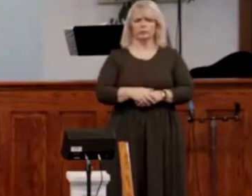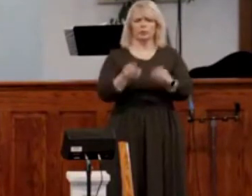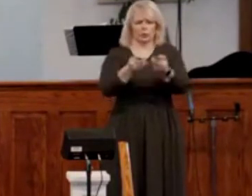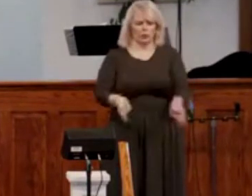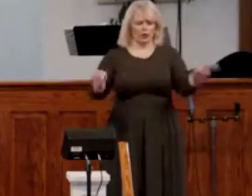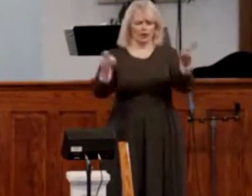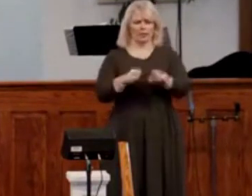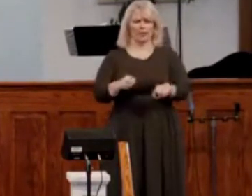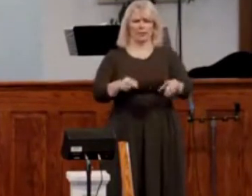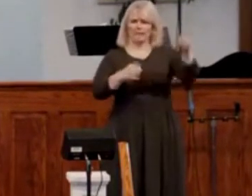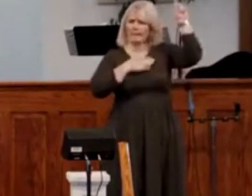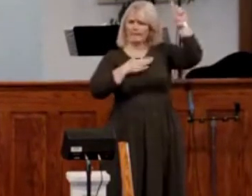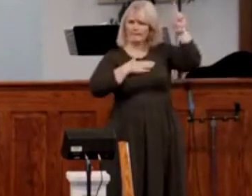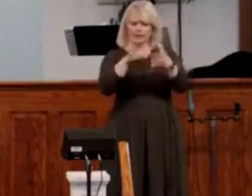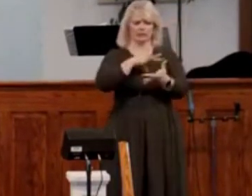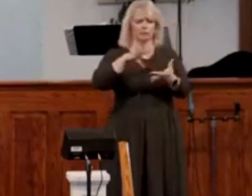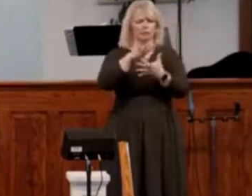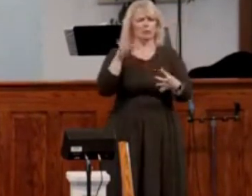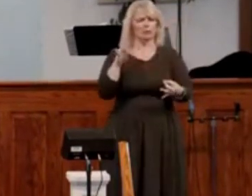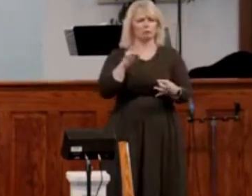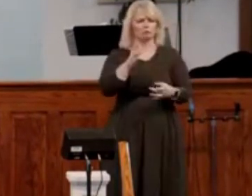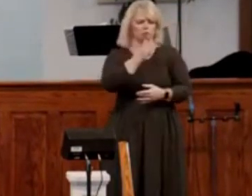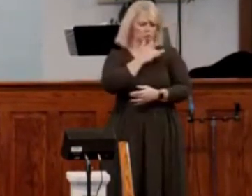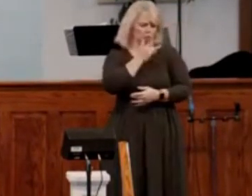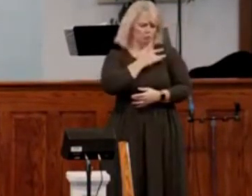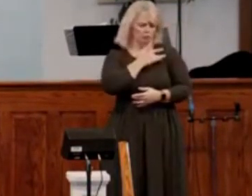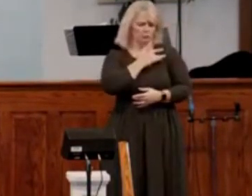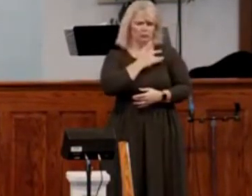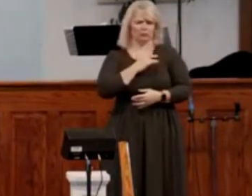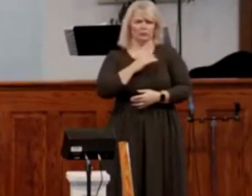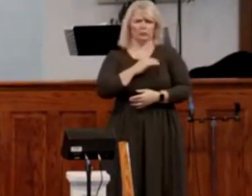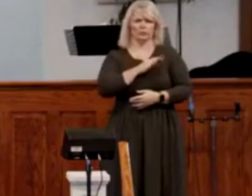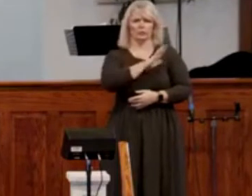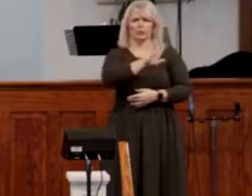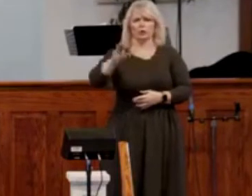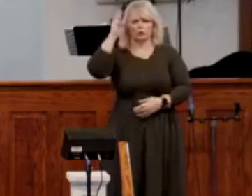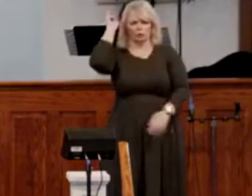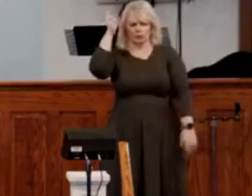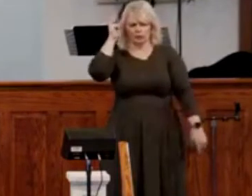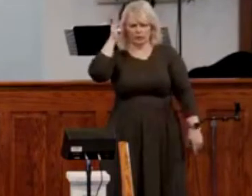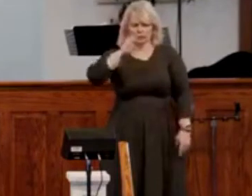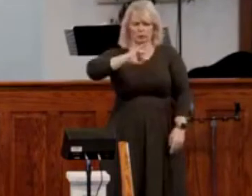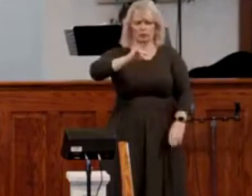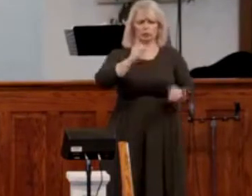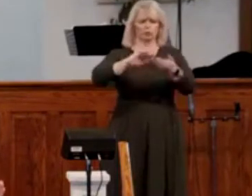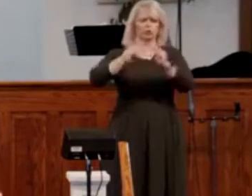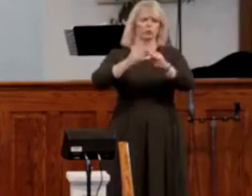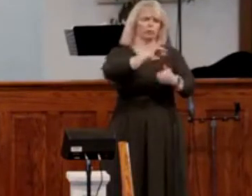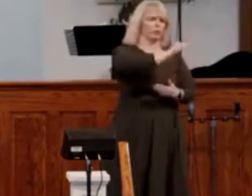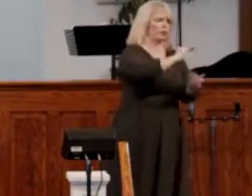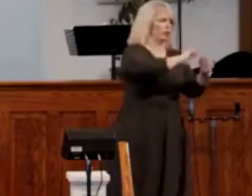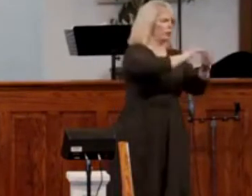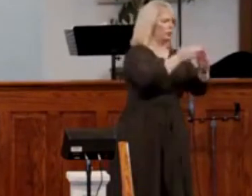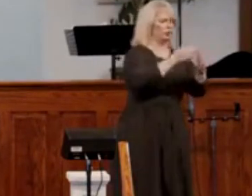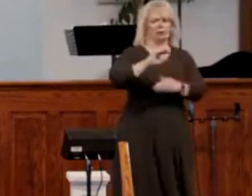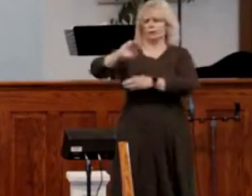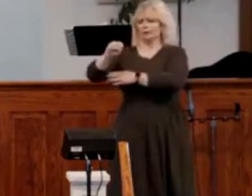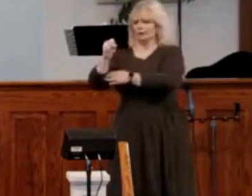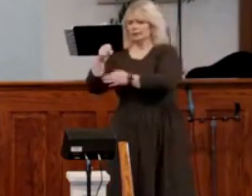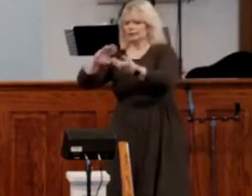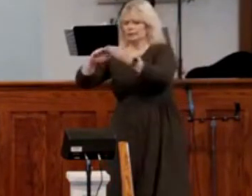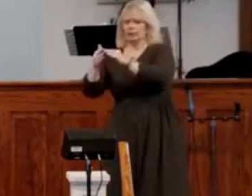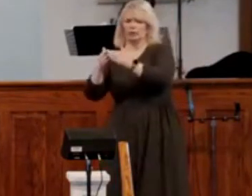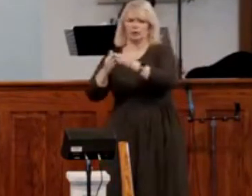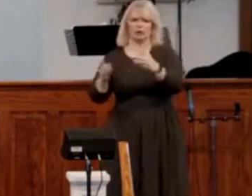When my Spirit comes upon you. And you'll be my witnesses in Jerusalem and around Judea and in Samaria and to the uttermost parts